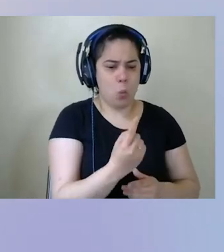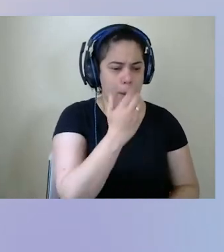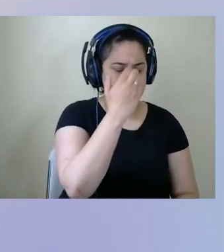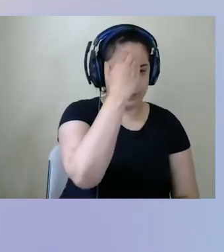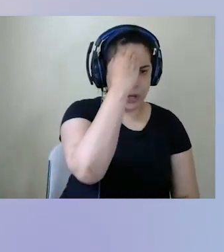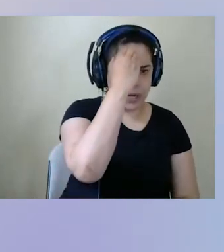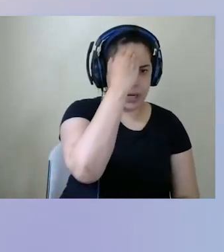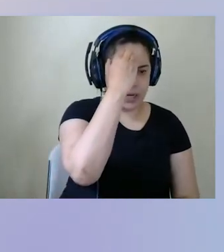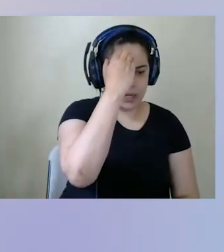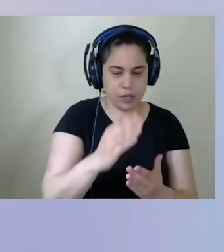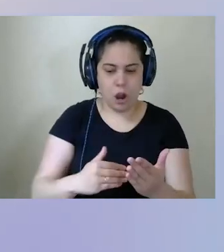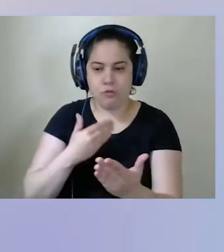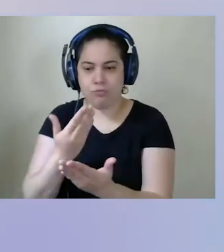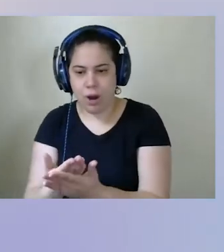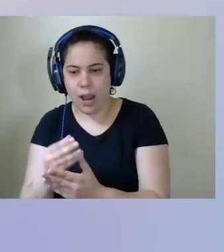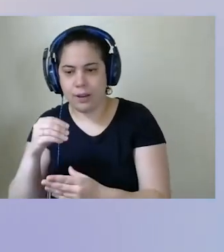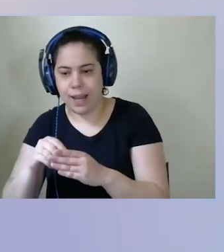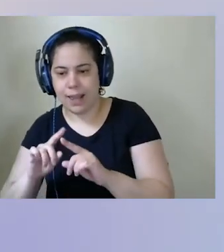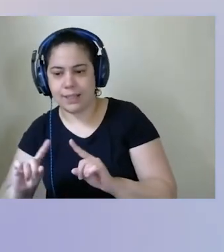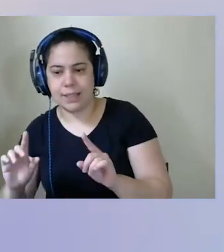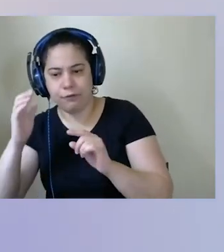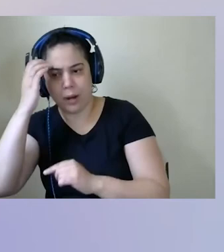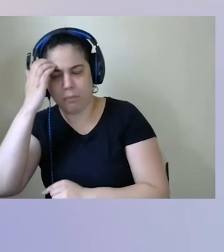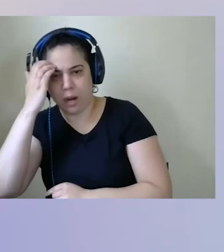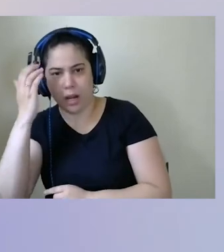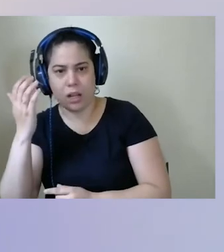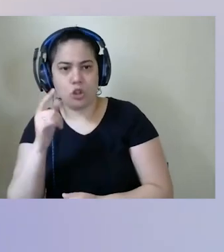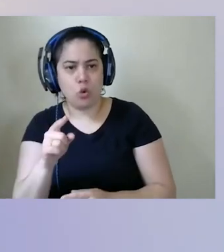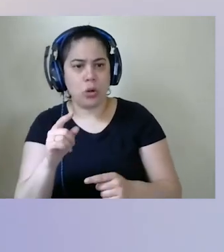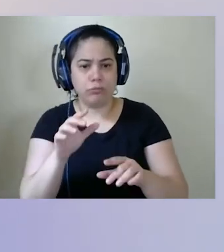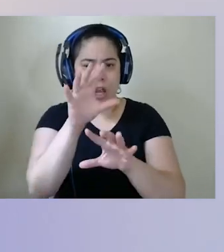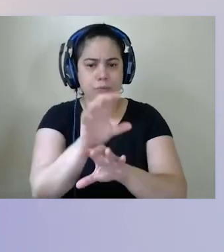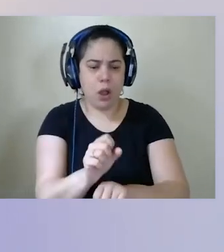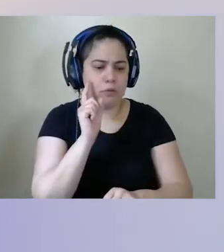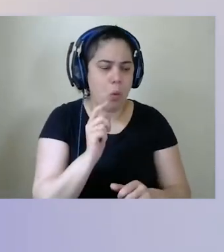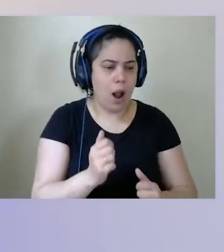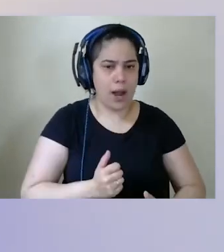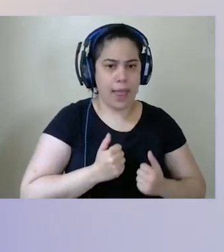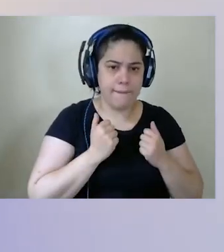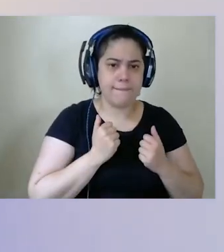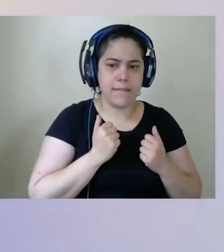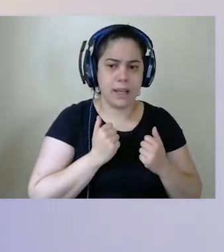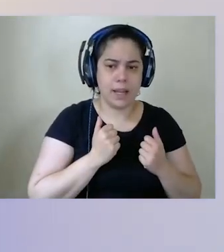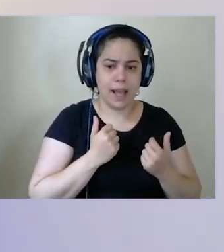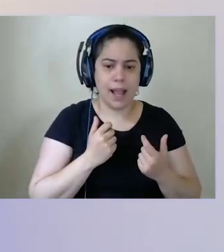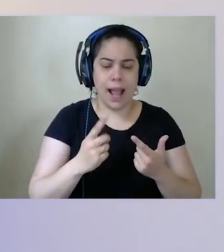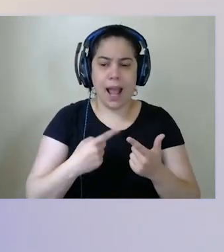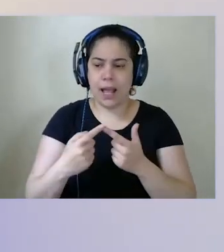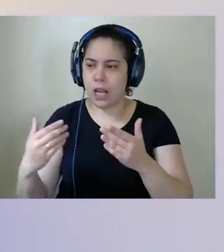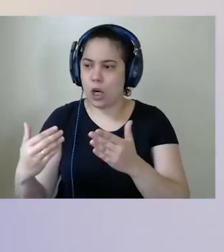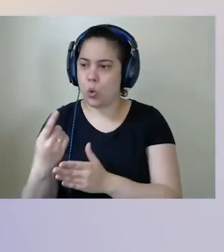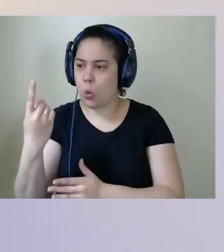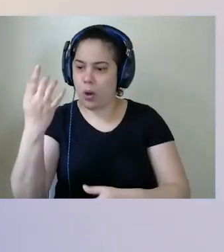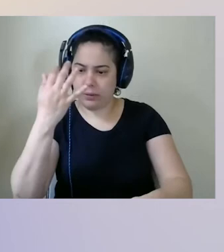had arrived in another. And you live in one brain and you arrive in another, you are a different person and